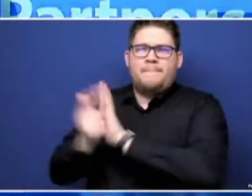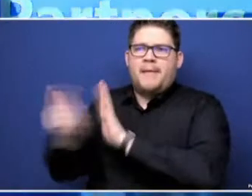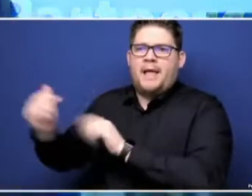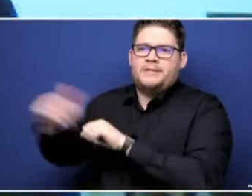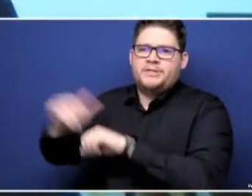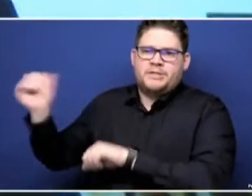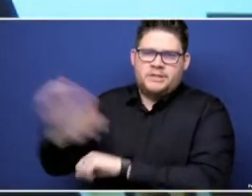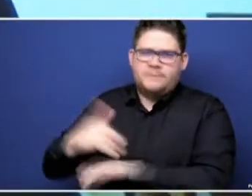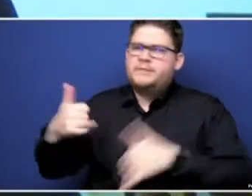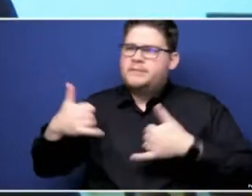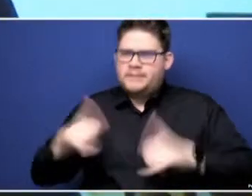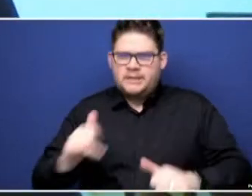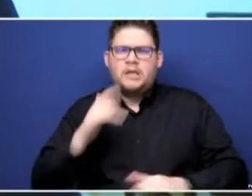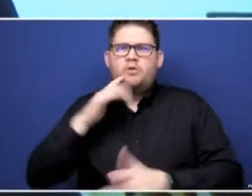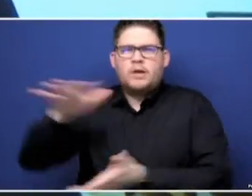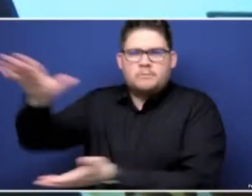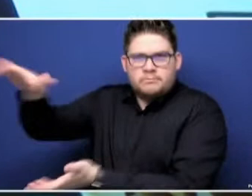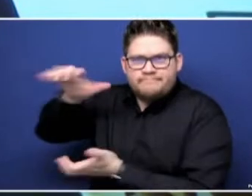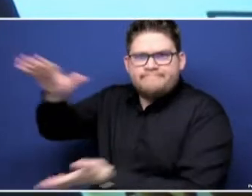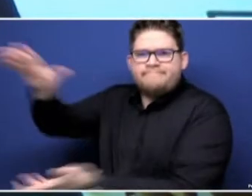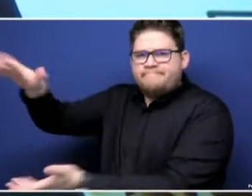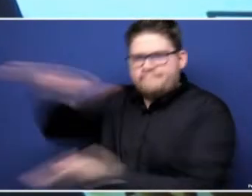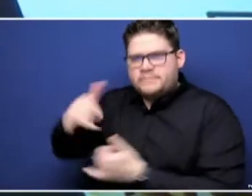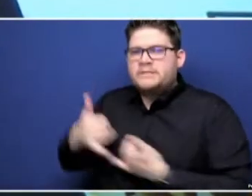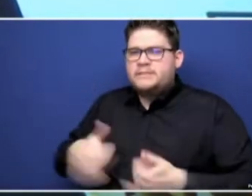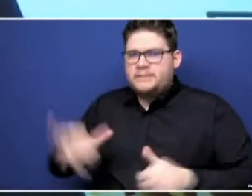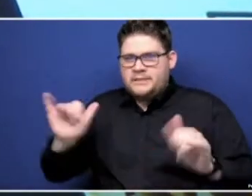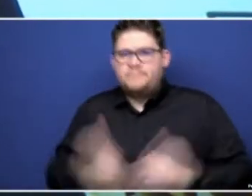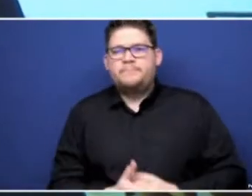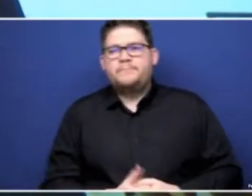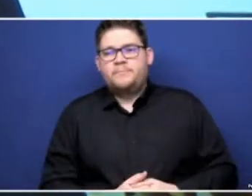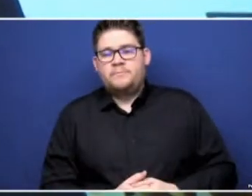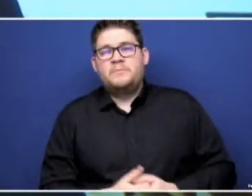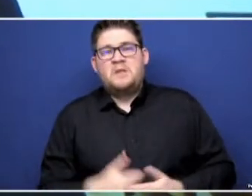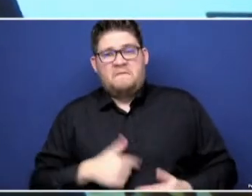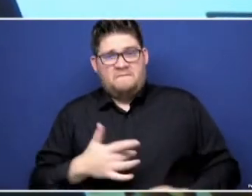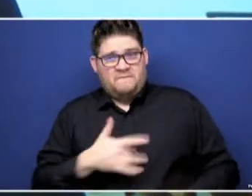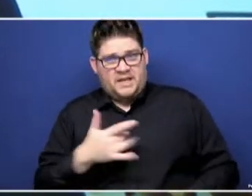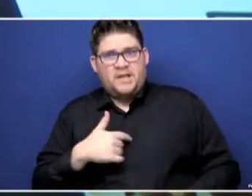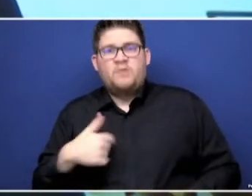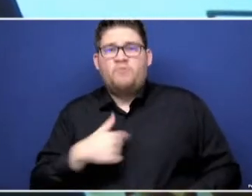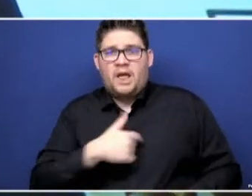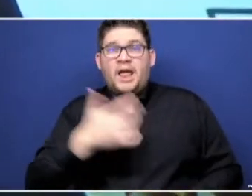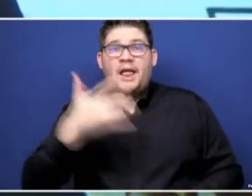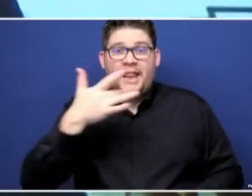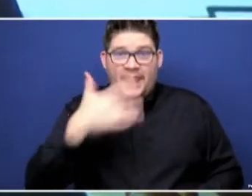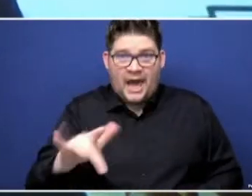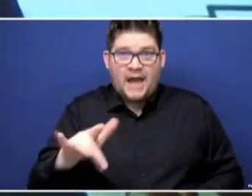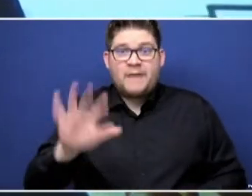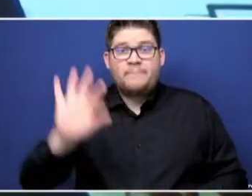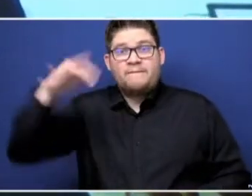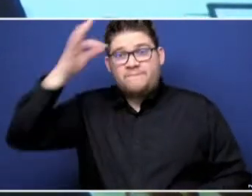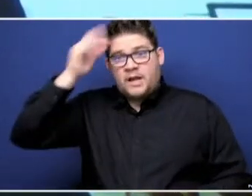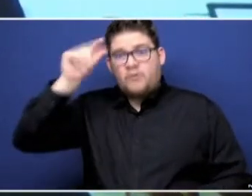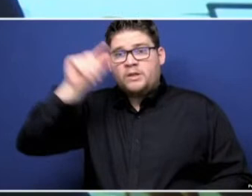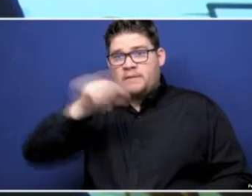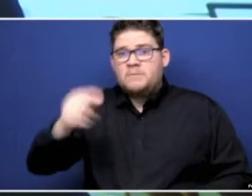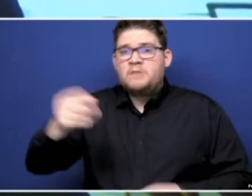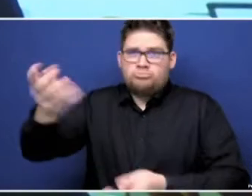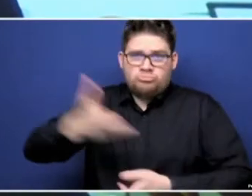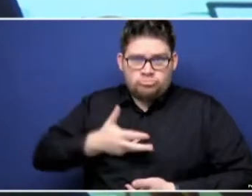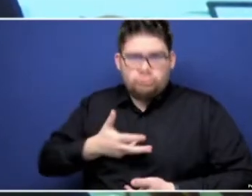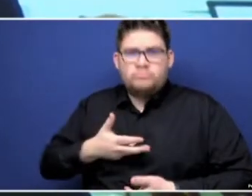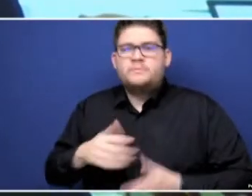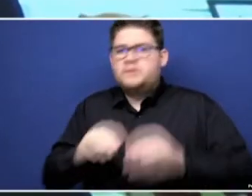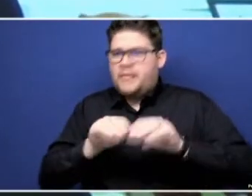Les, as I say, we've significantly ramped up our rate of vaccination around the